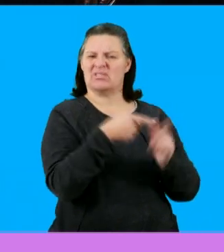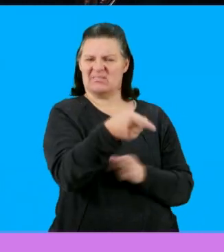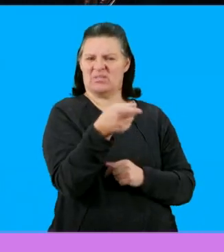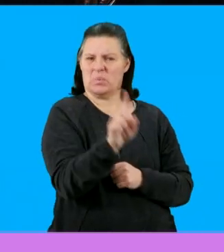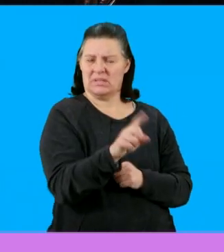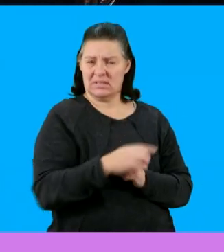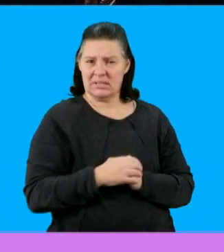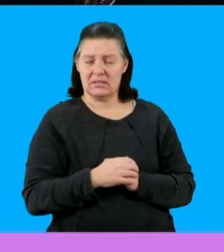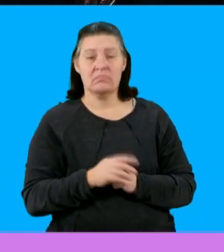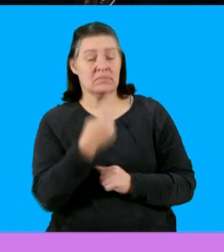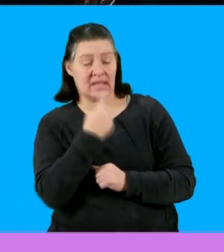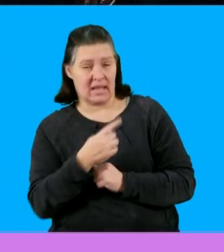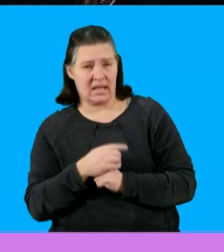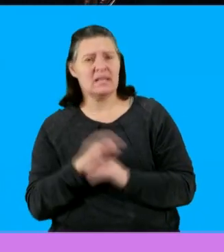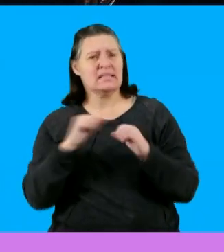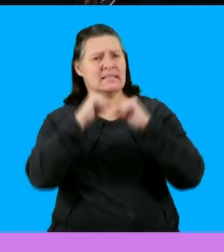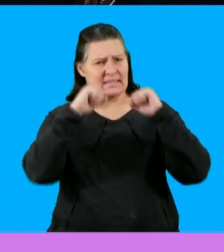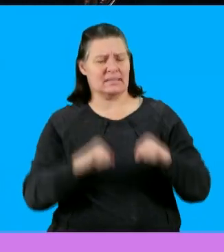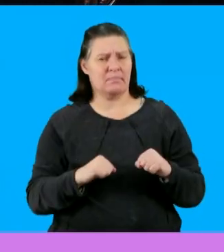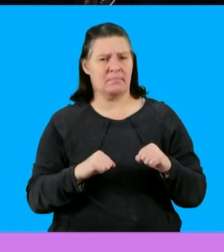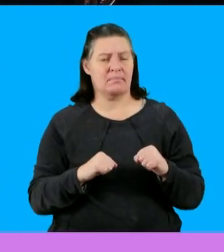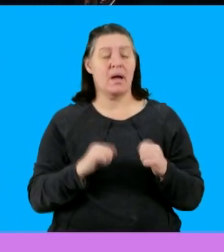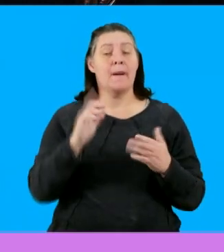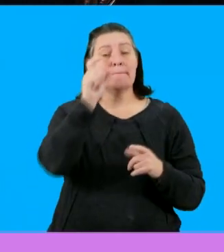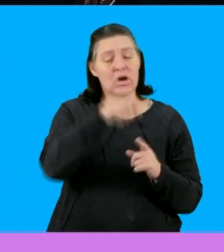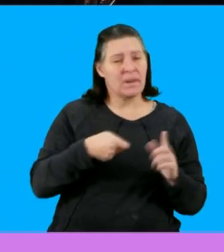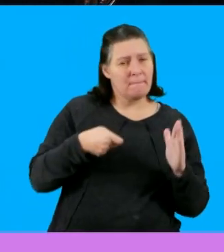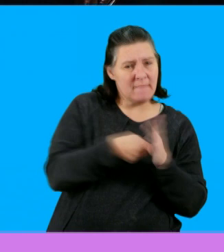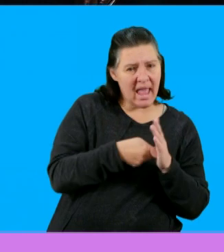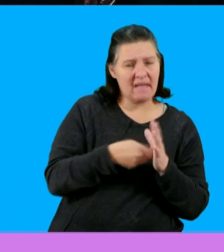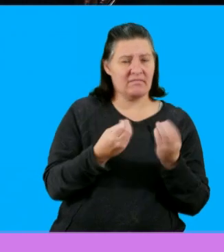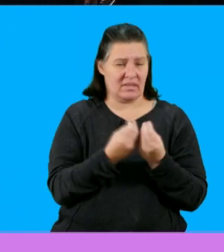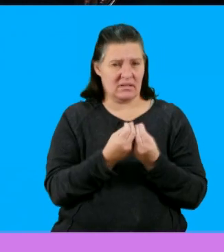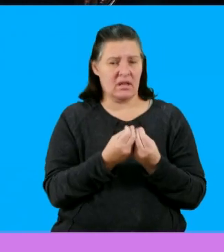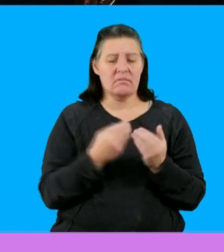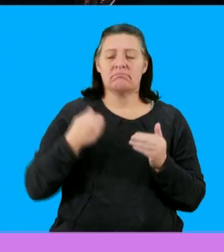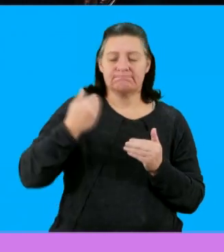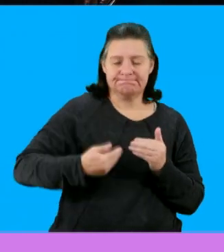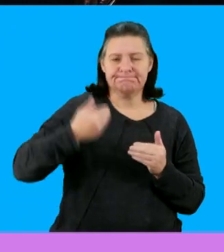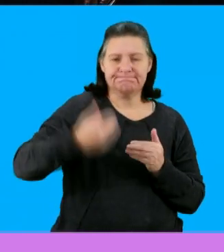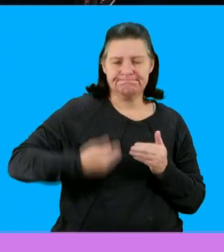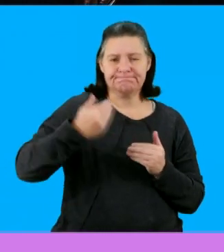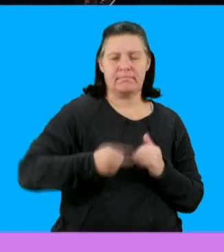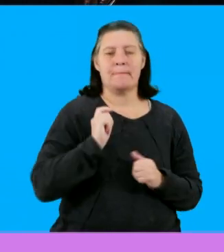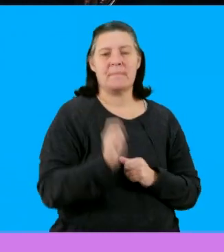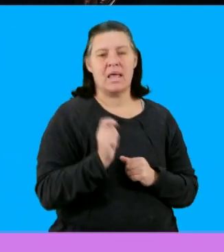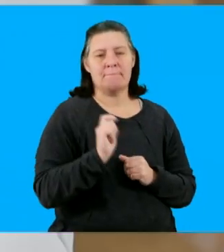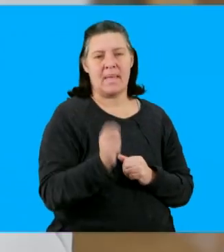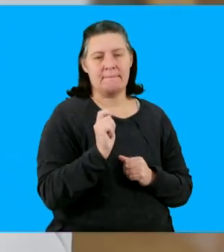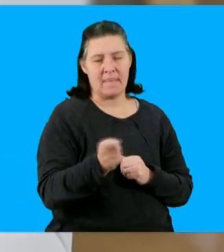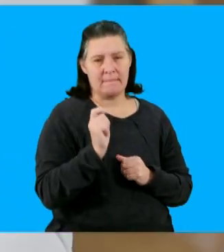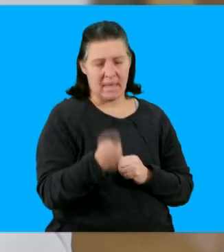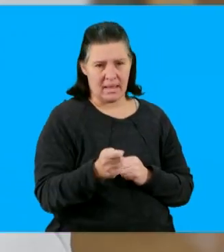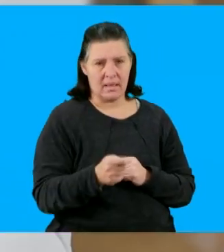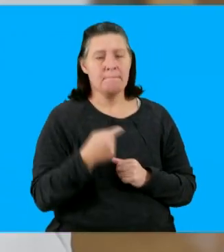is. So I've indicated here that it's a system where someone pays for an item in regular installments, right,